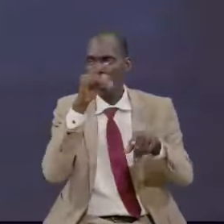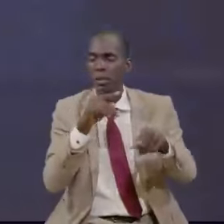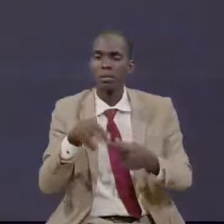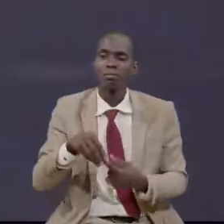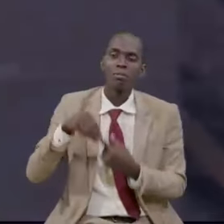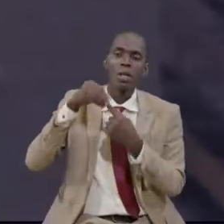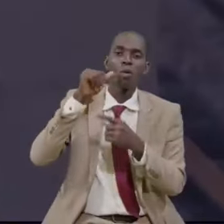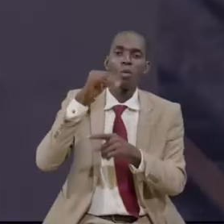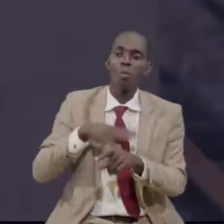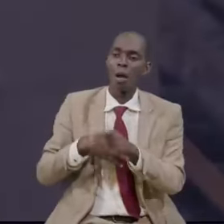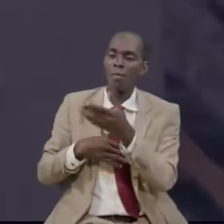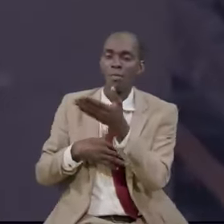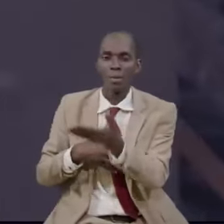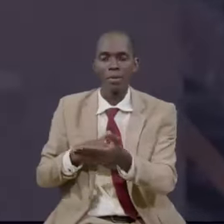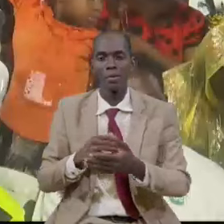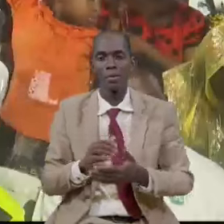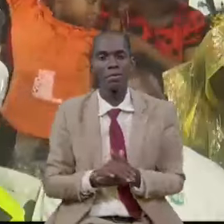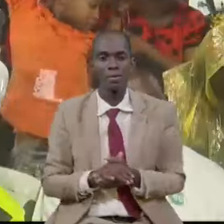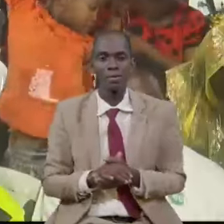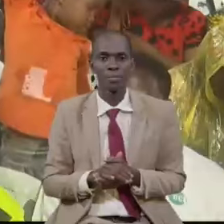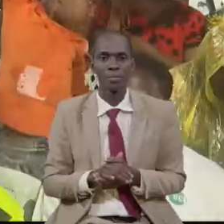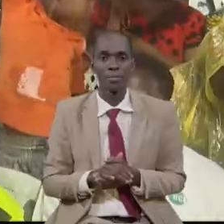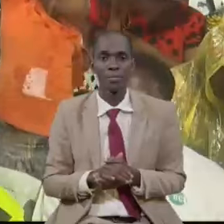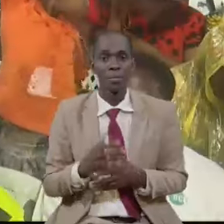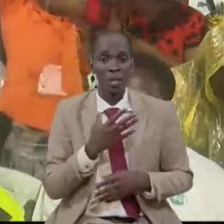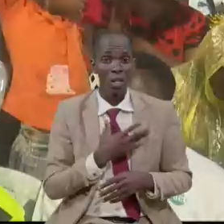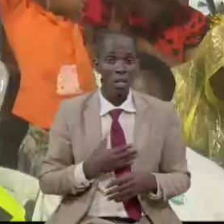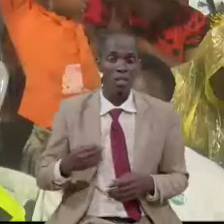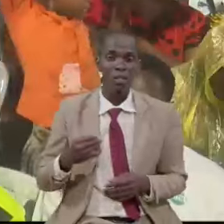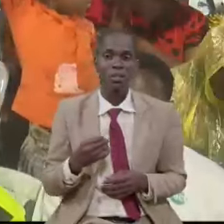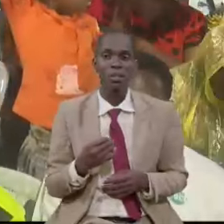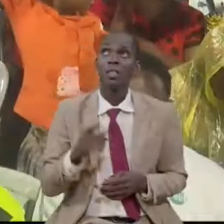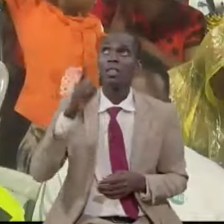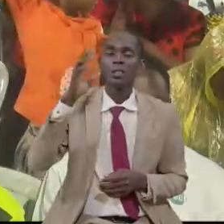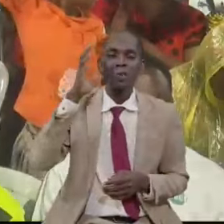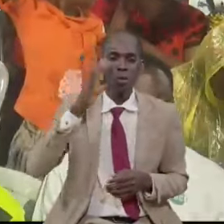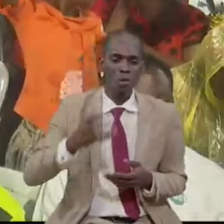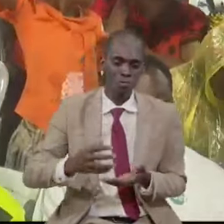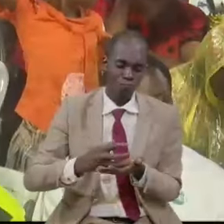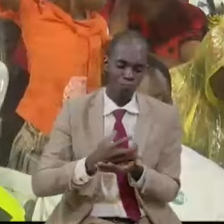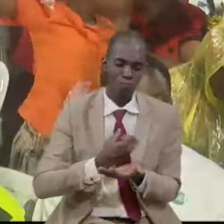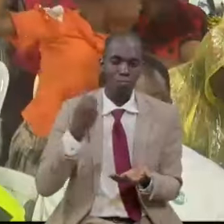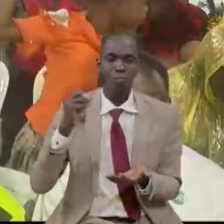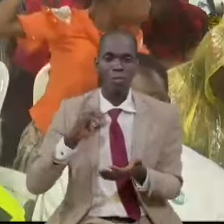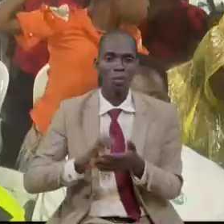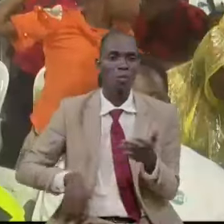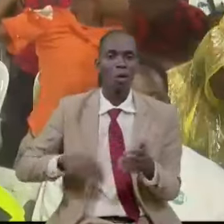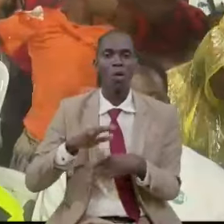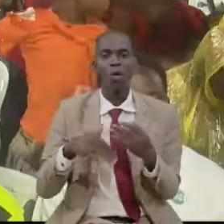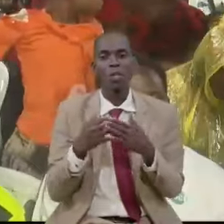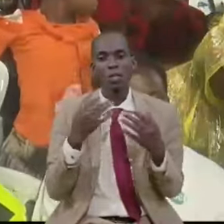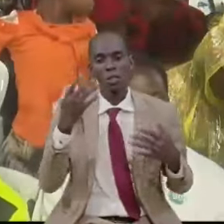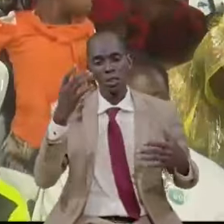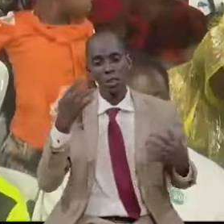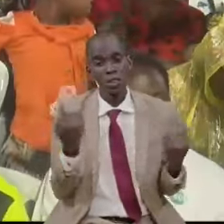right there. And he's going to take all your sin away, lay it on Jesus, and take the righteousness